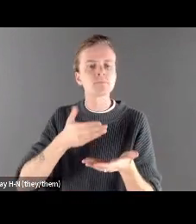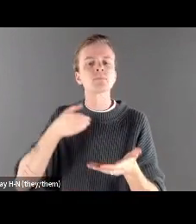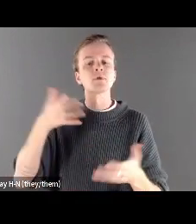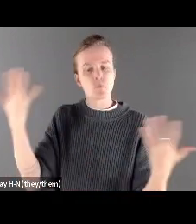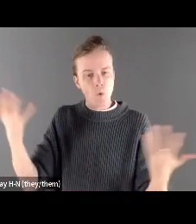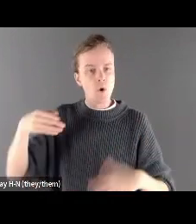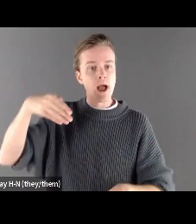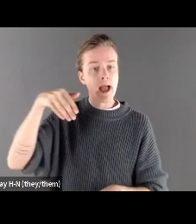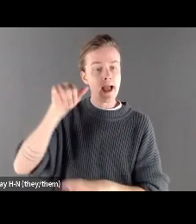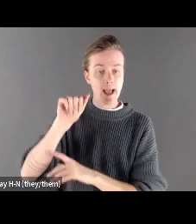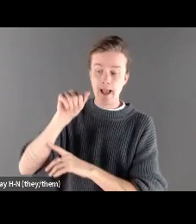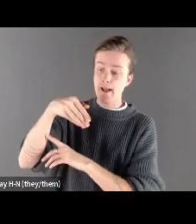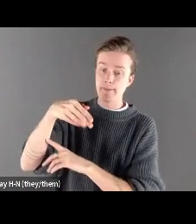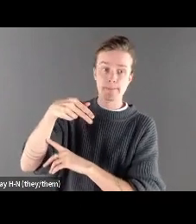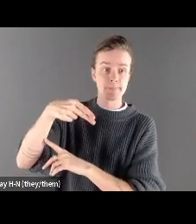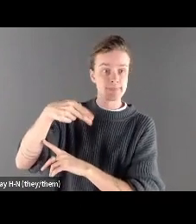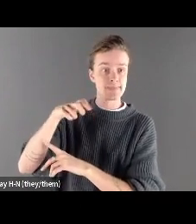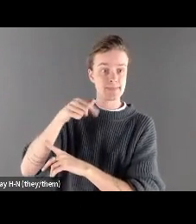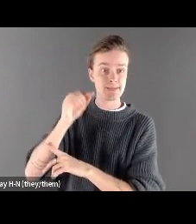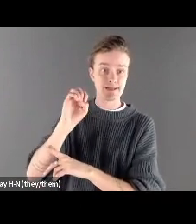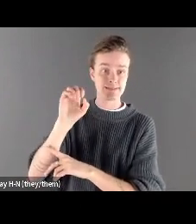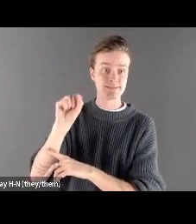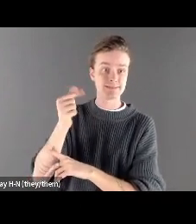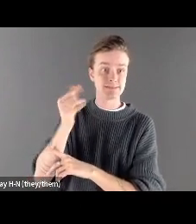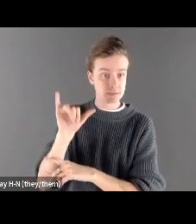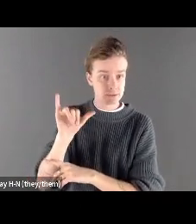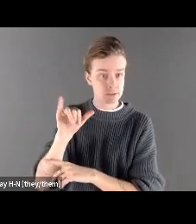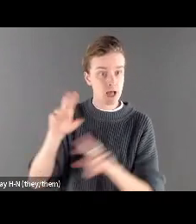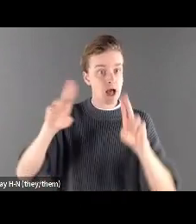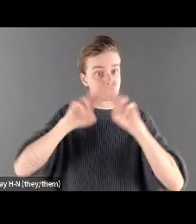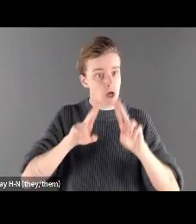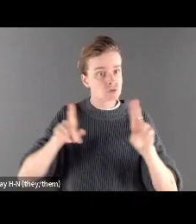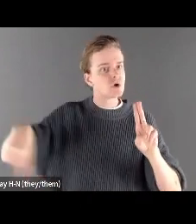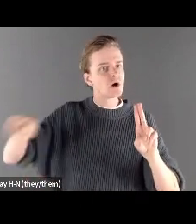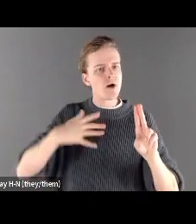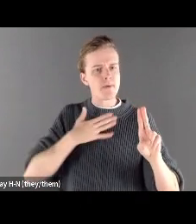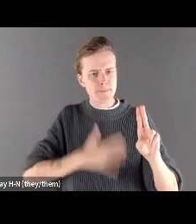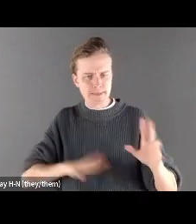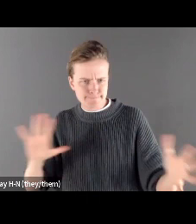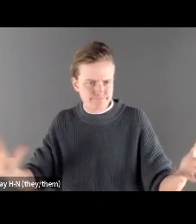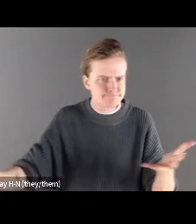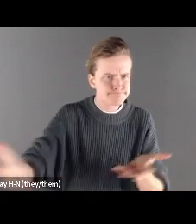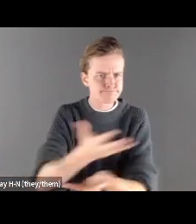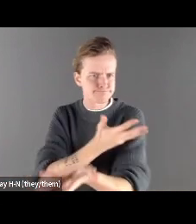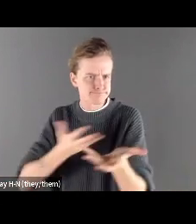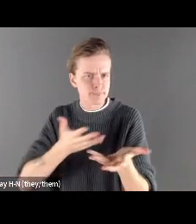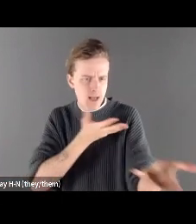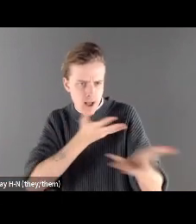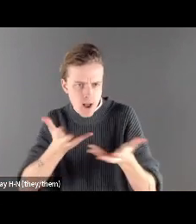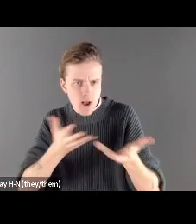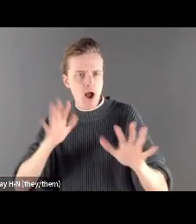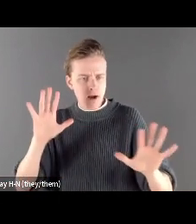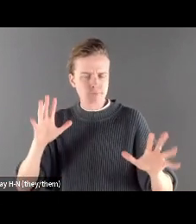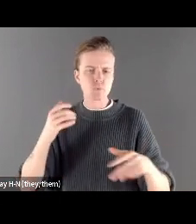the co-production of the research around facial recognition in the first place with the communities that we were advocating with.